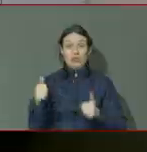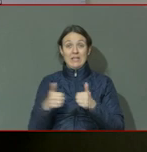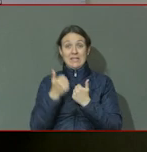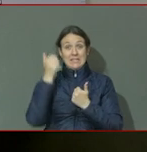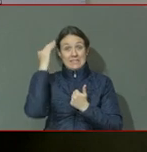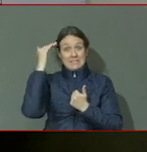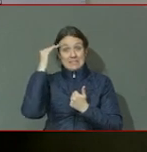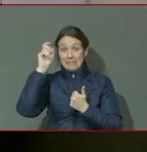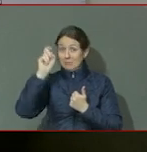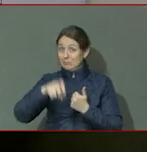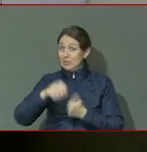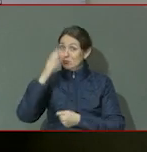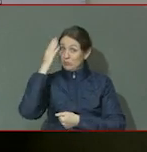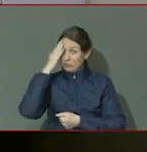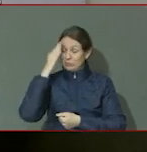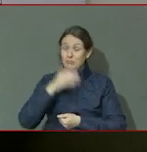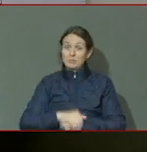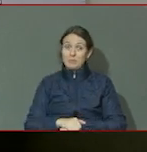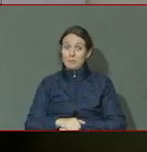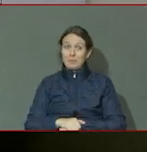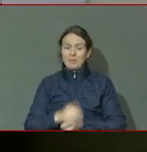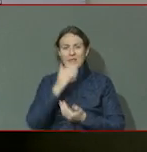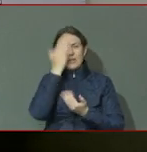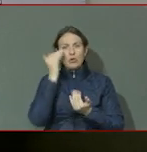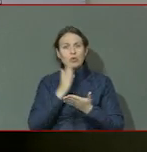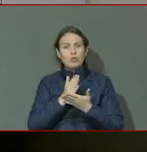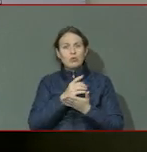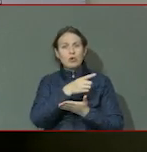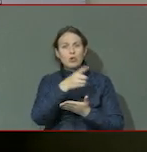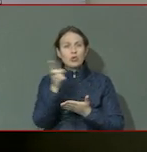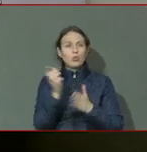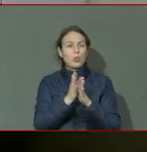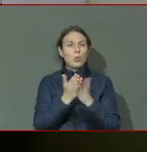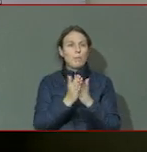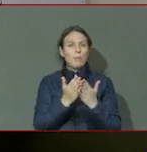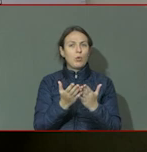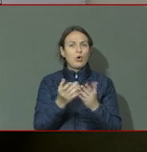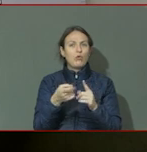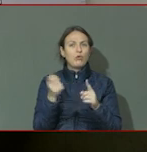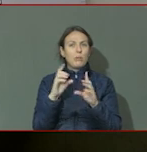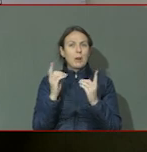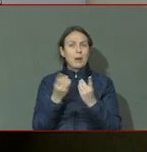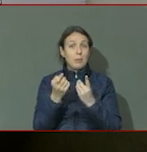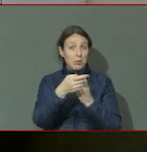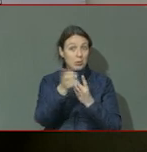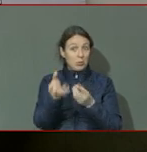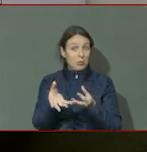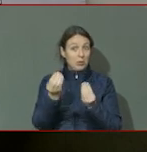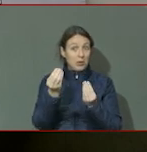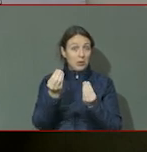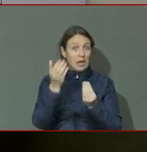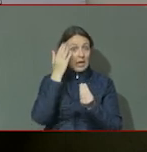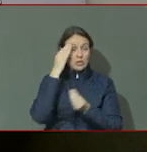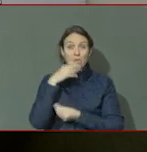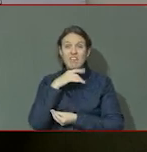theory. I'm not sure those booklets that you received from the department. In the Afrikaans,